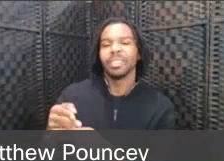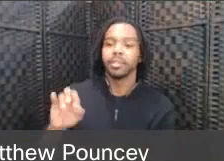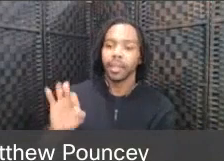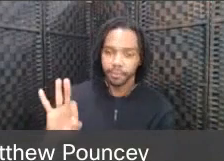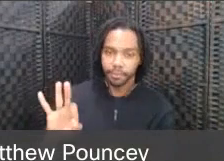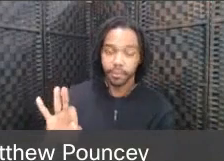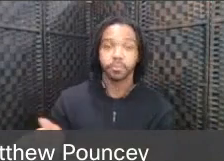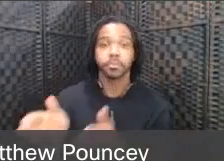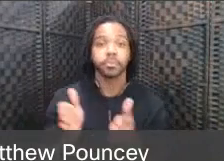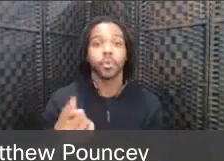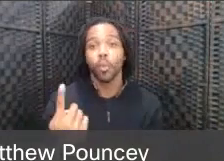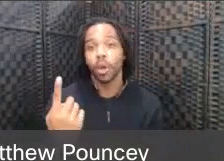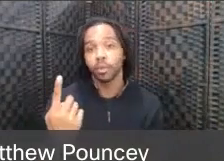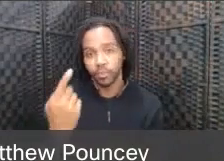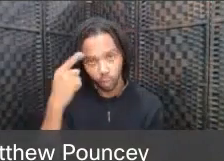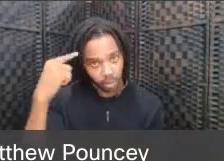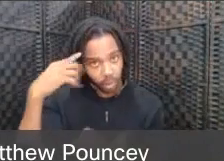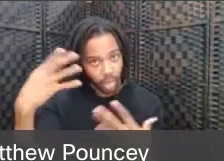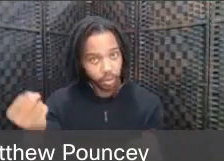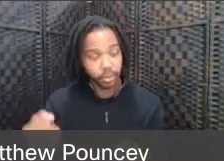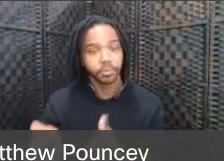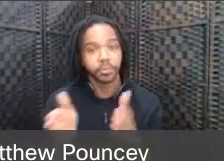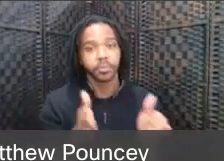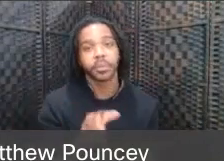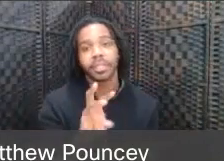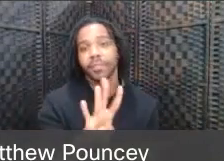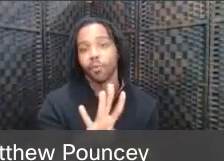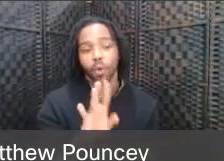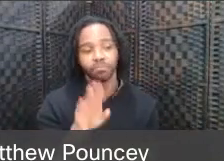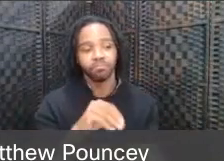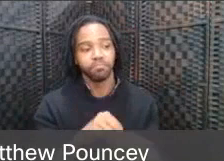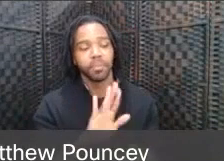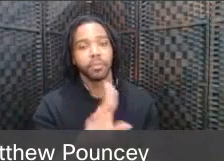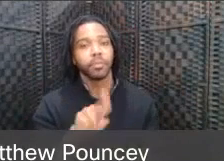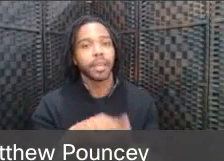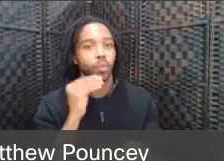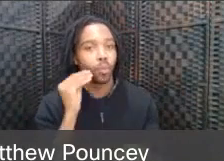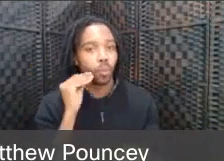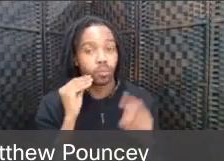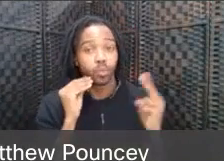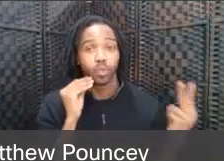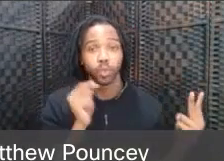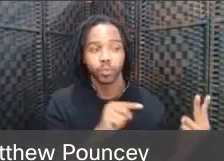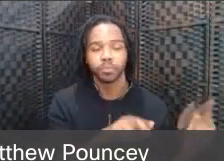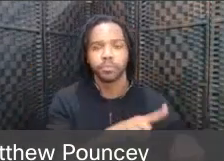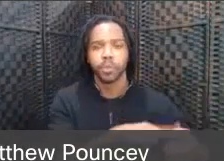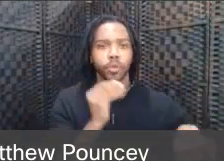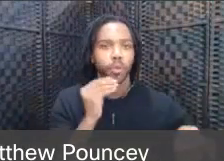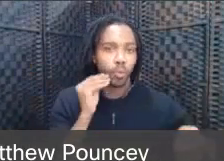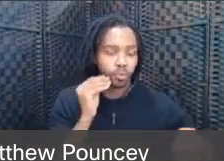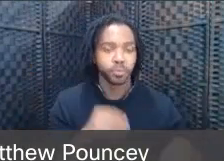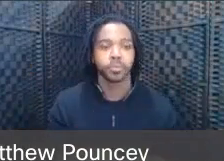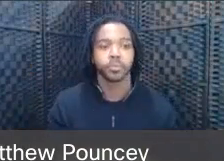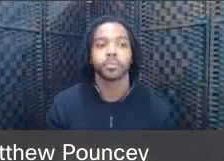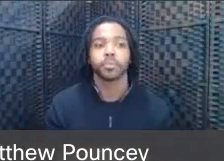1 in a mental health facility, 64 in natural homes, 2 in a nursing home, 4